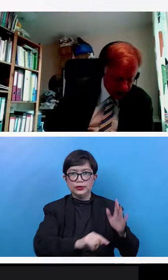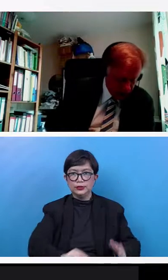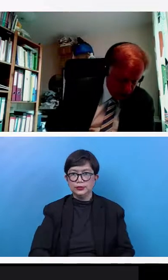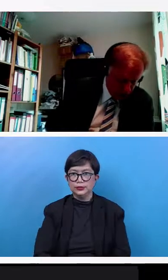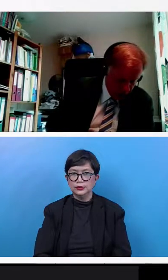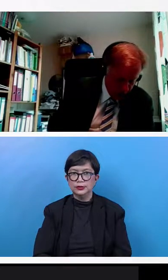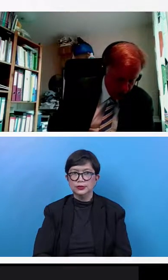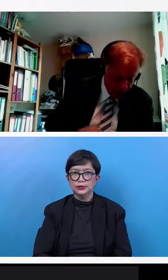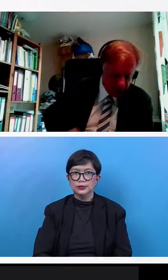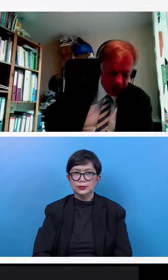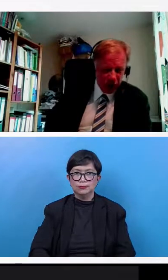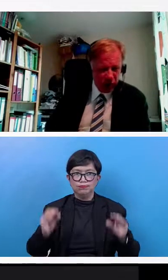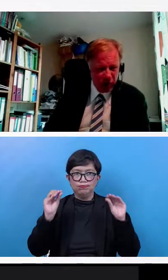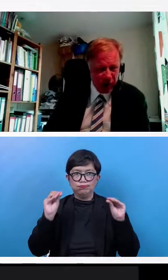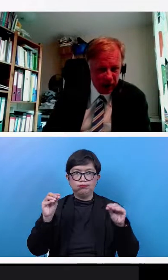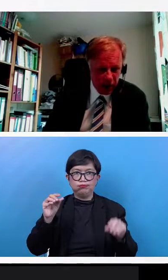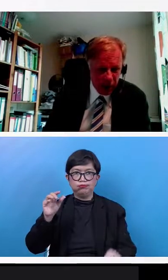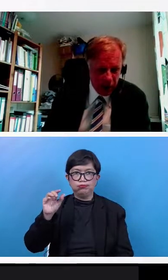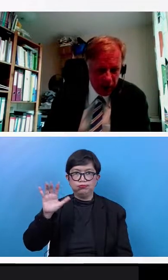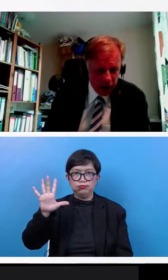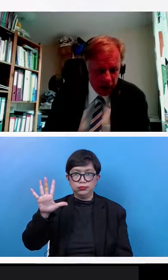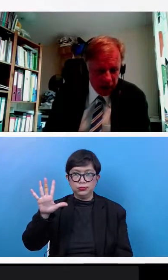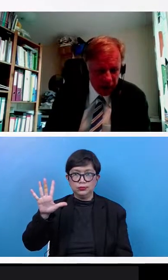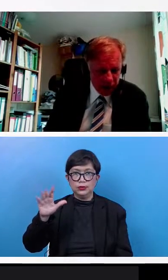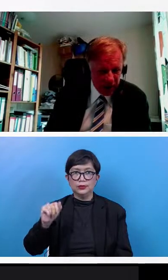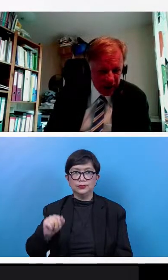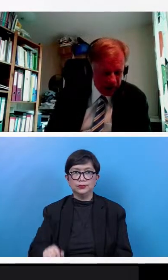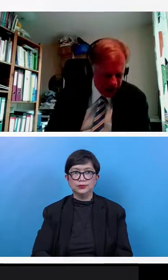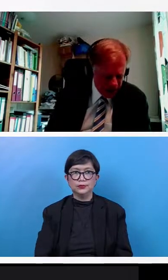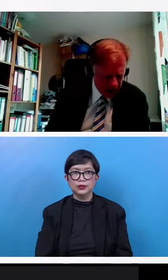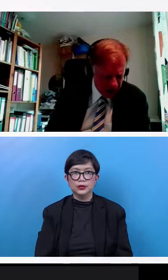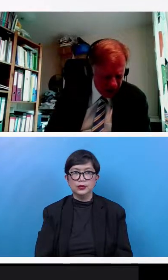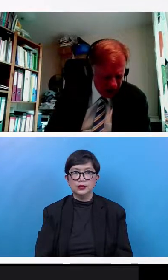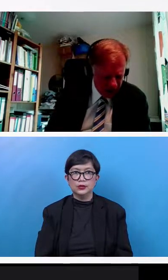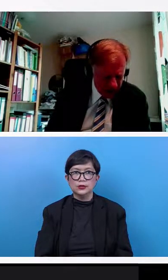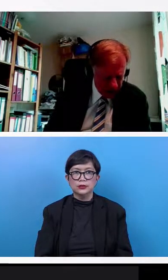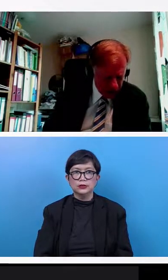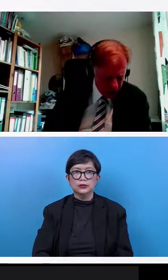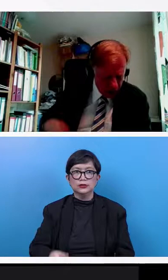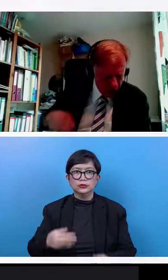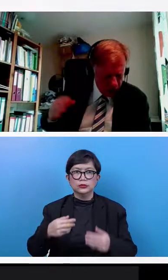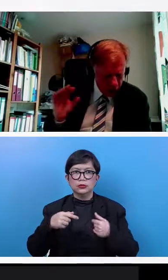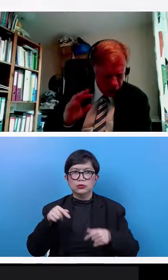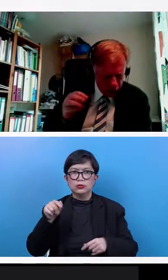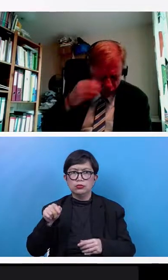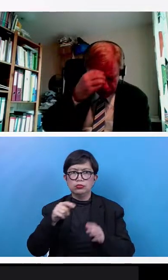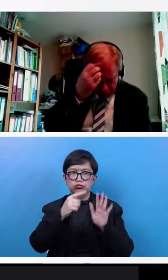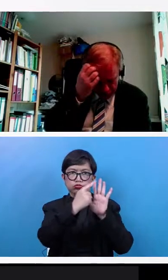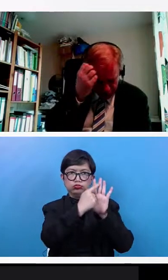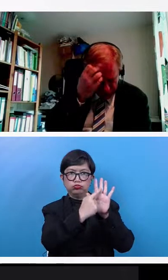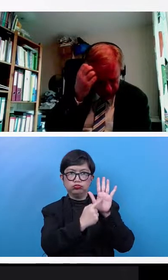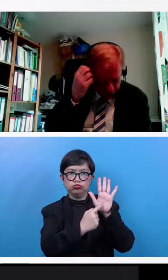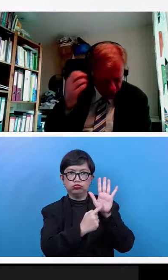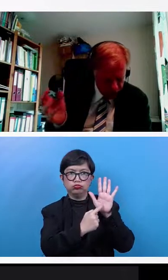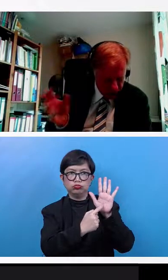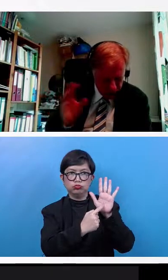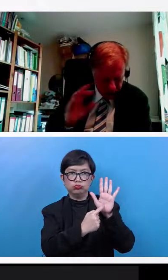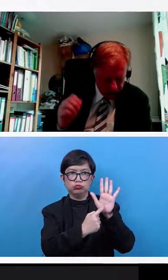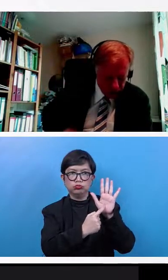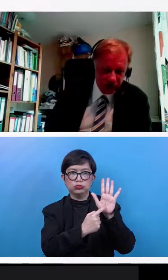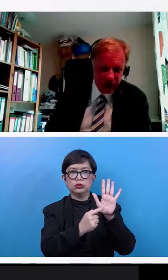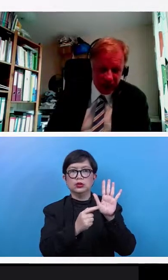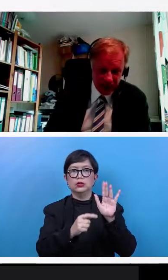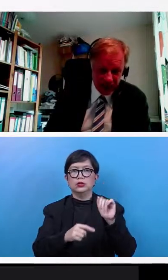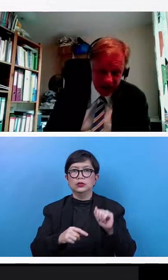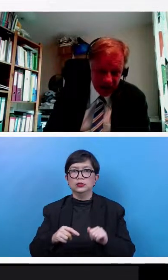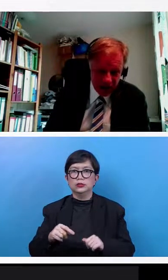Lessons learned. The lessons learned here in my presentation, it's divided into two parts. One is positive features